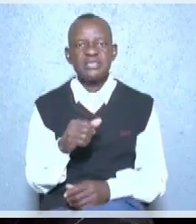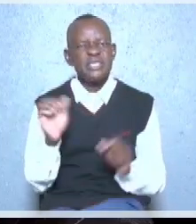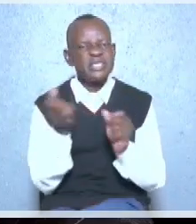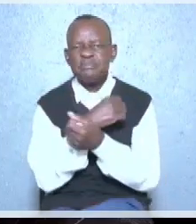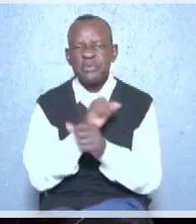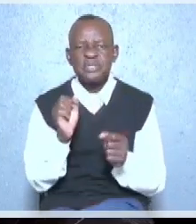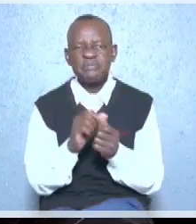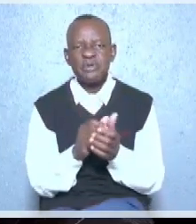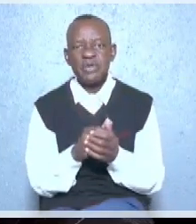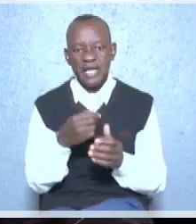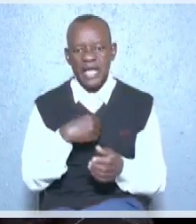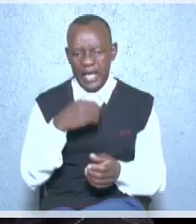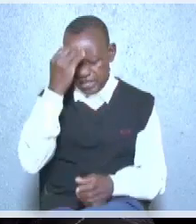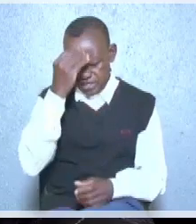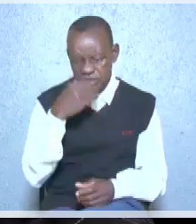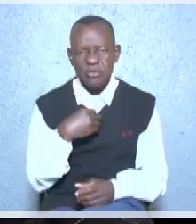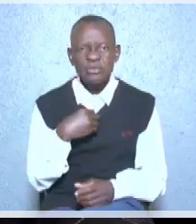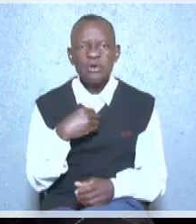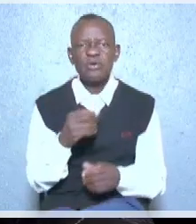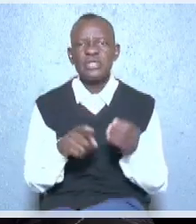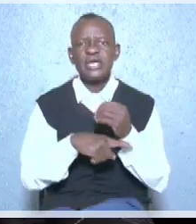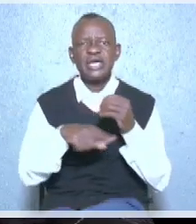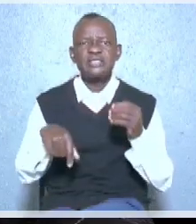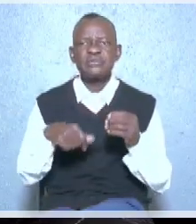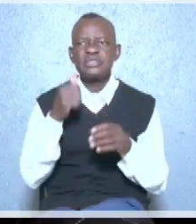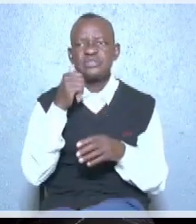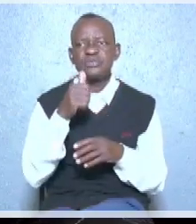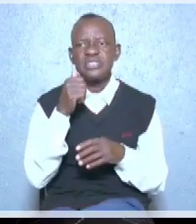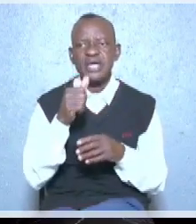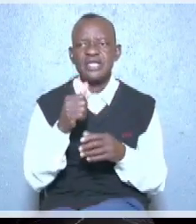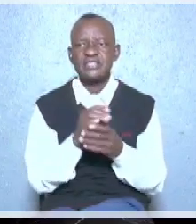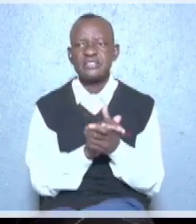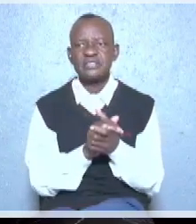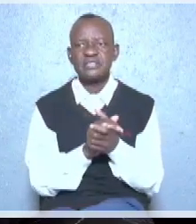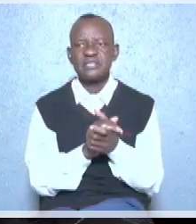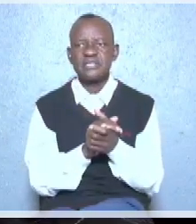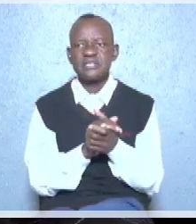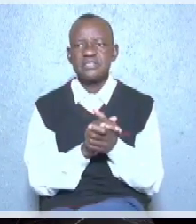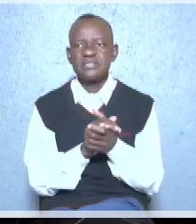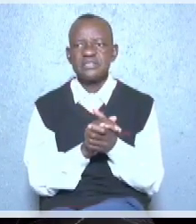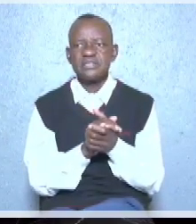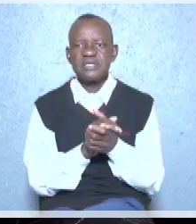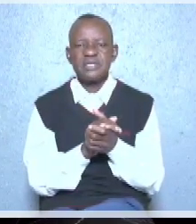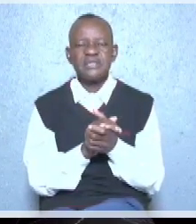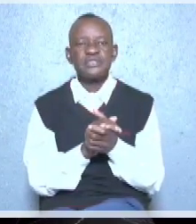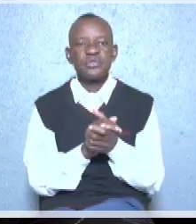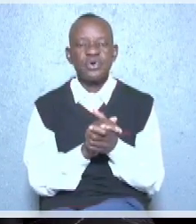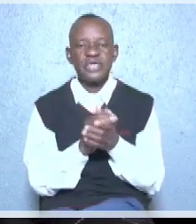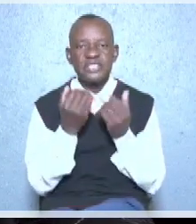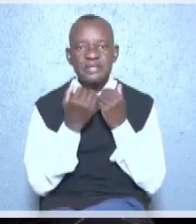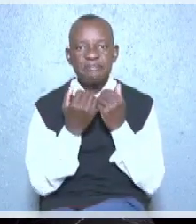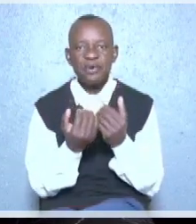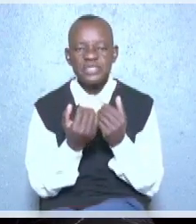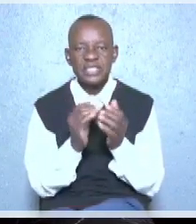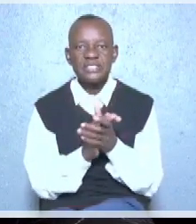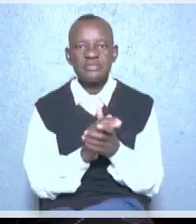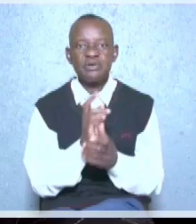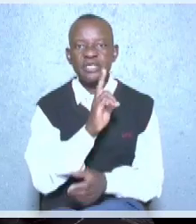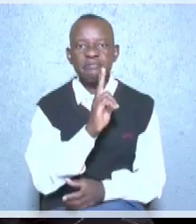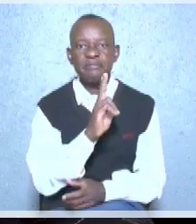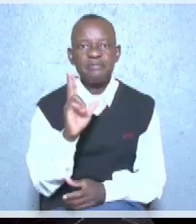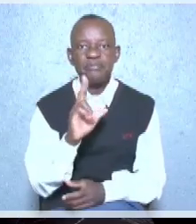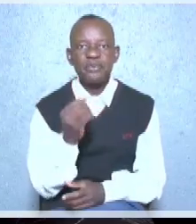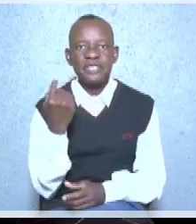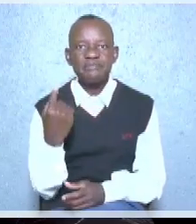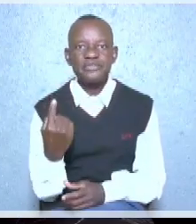them. But if a story is told by a Sudanese who grew up there, who knows the culture, who knows